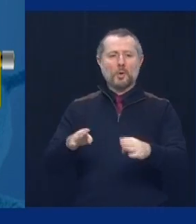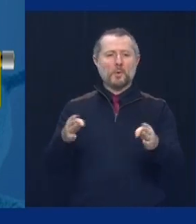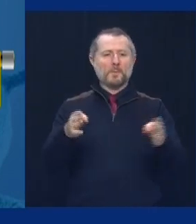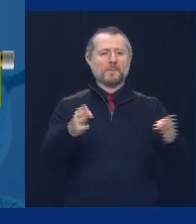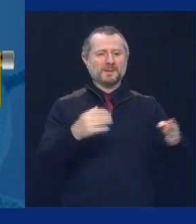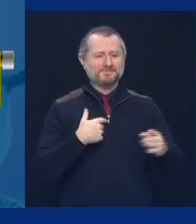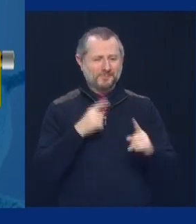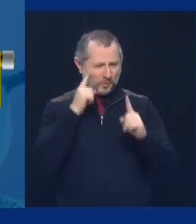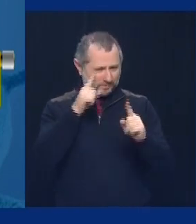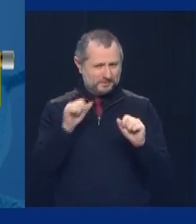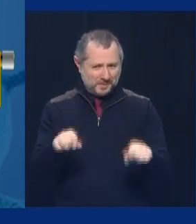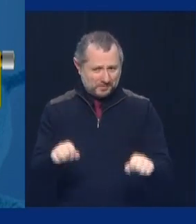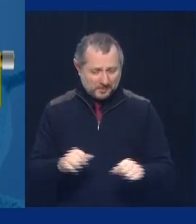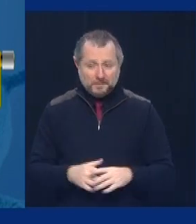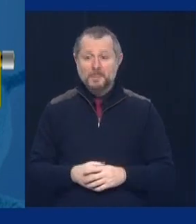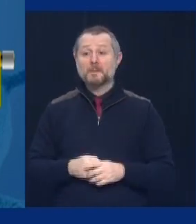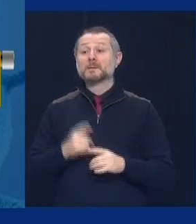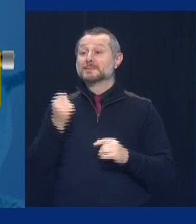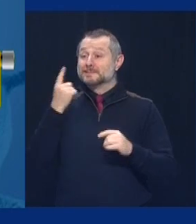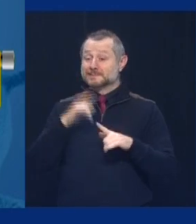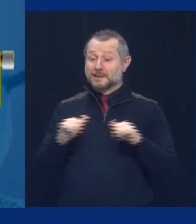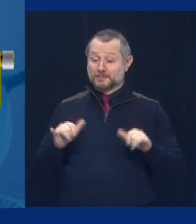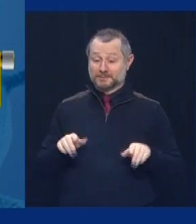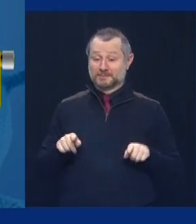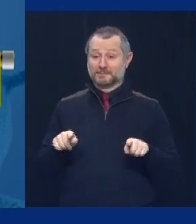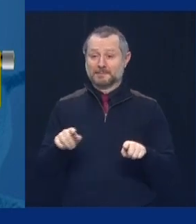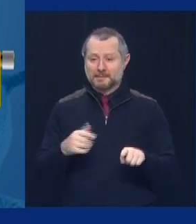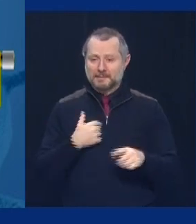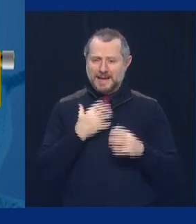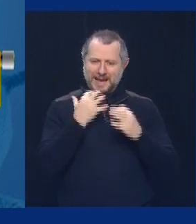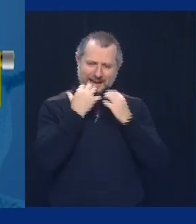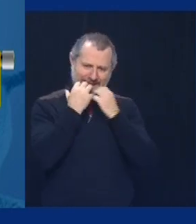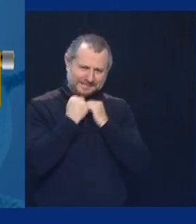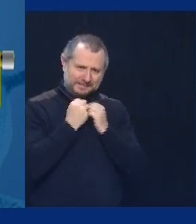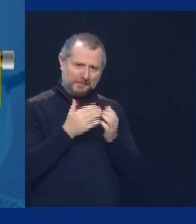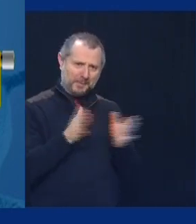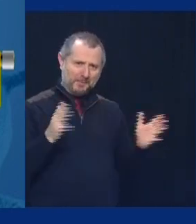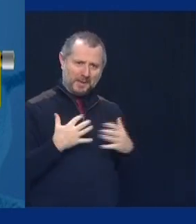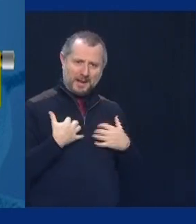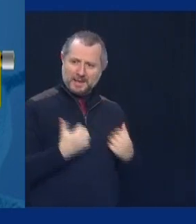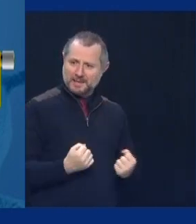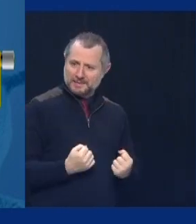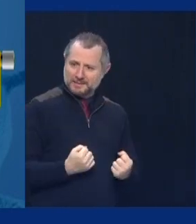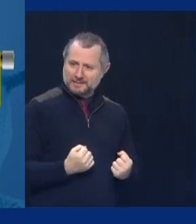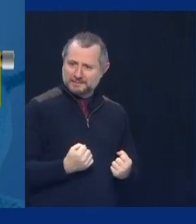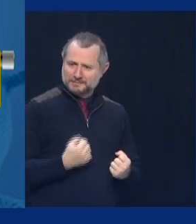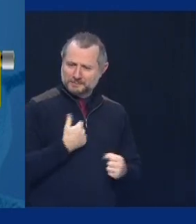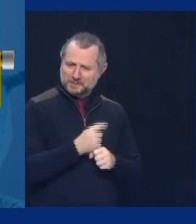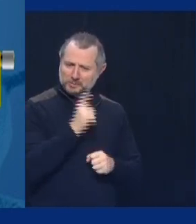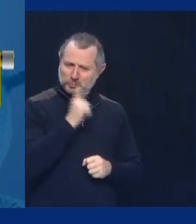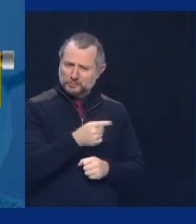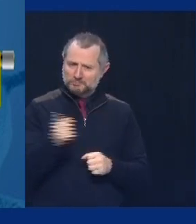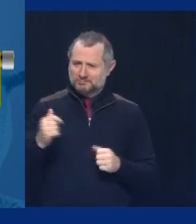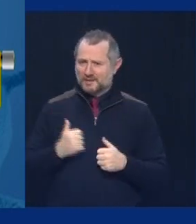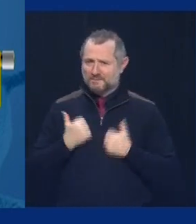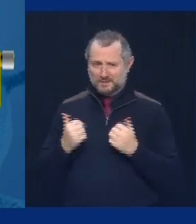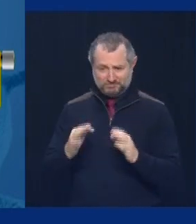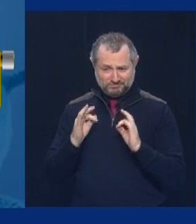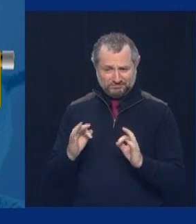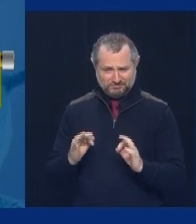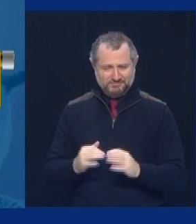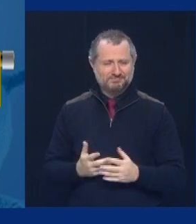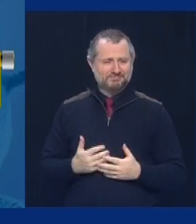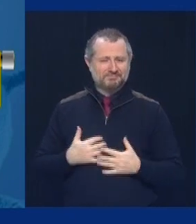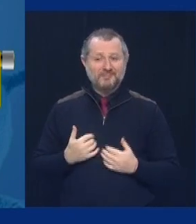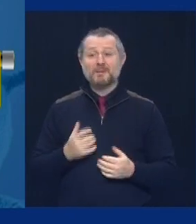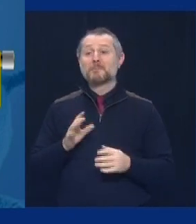and respect public health and the cost of the virus, right?